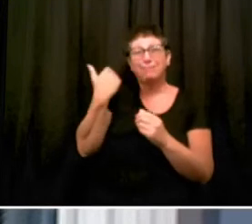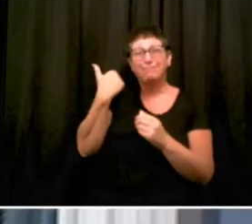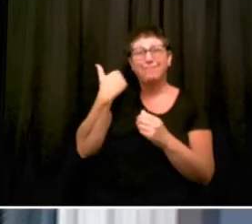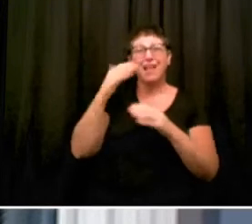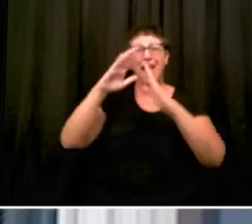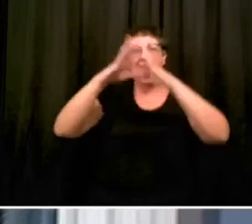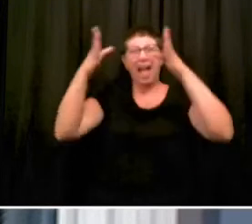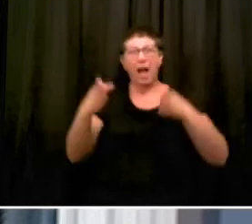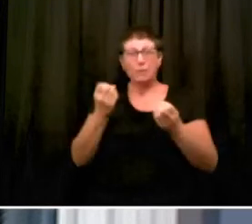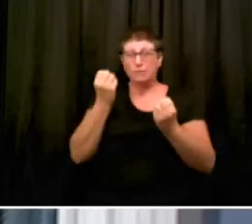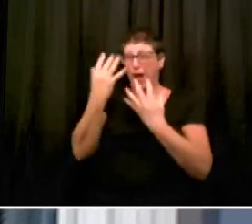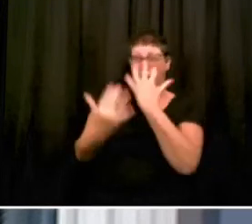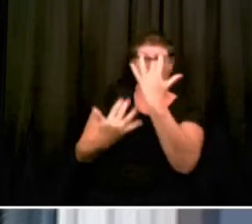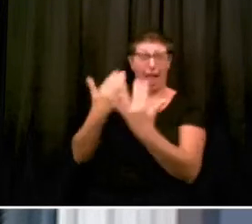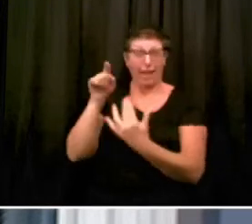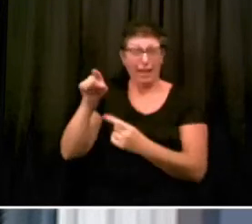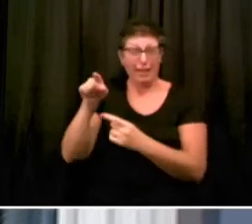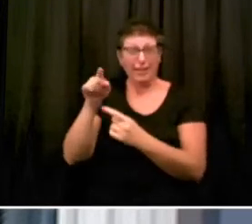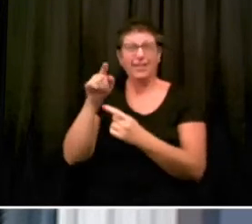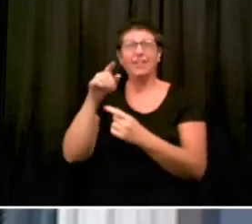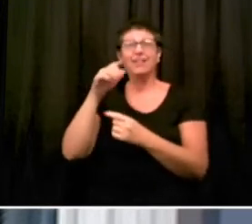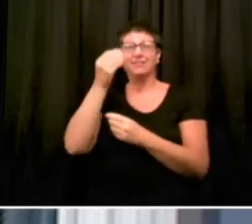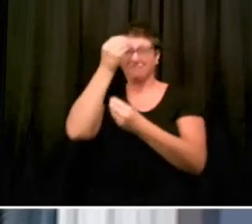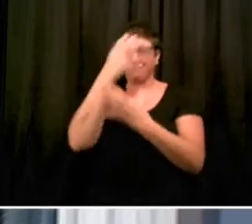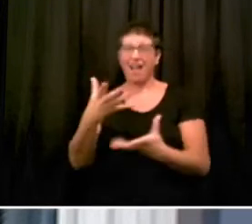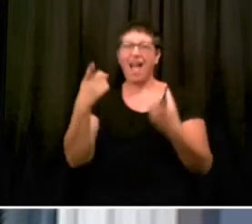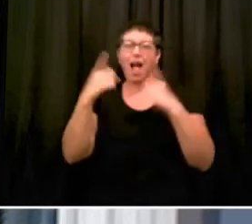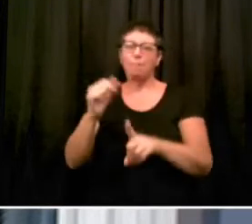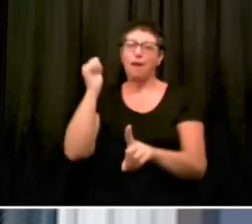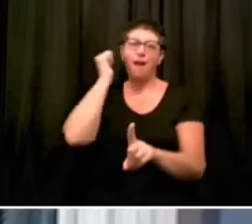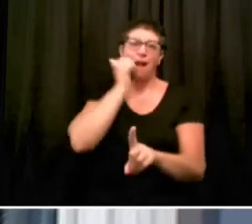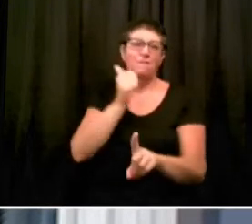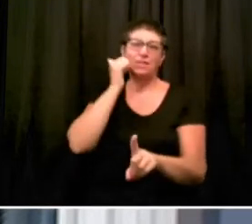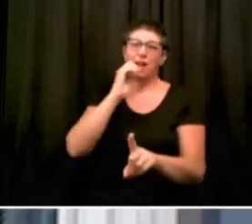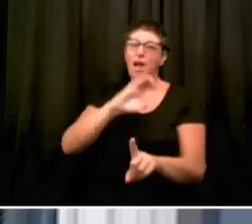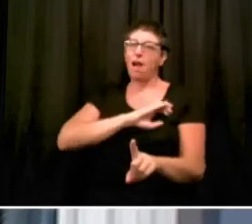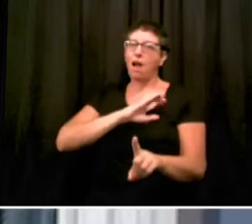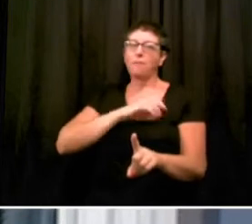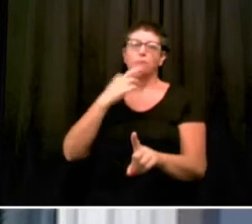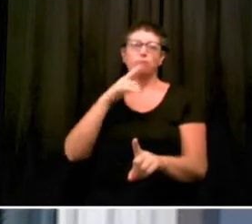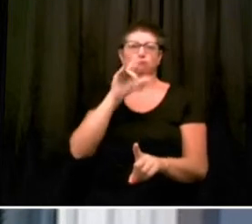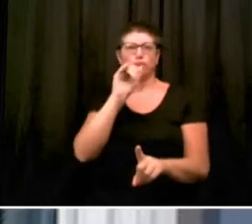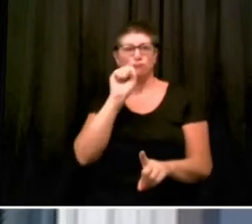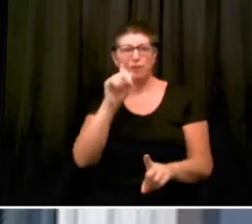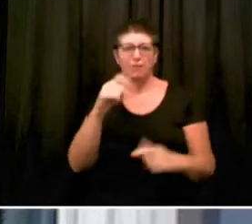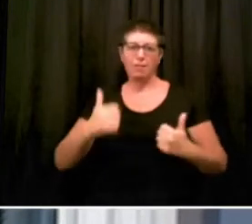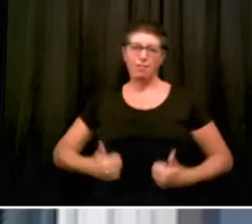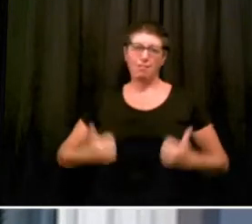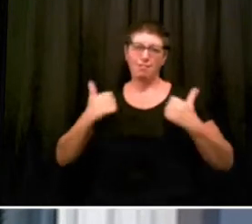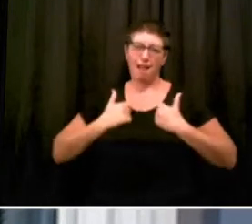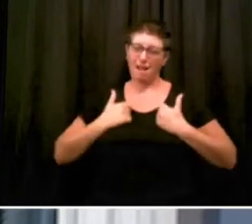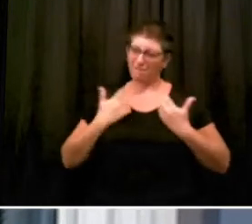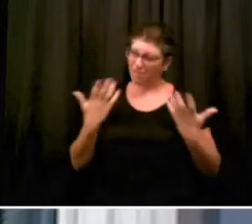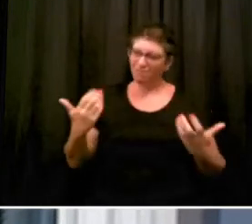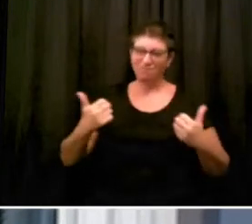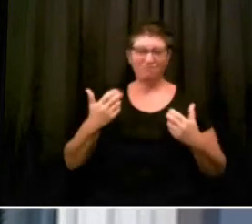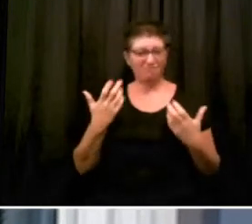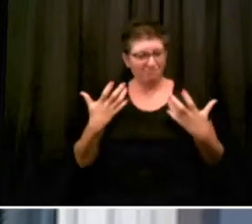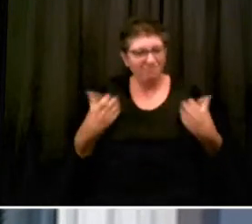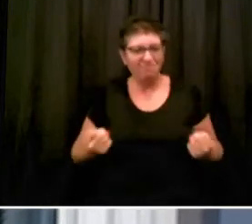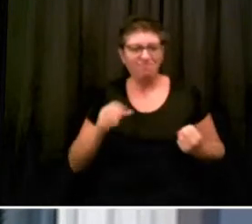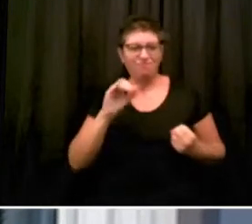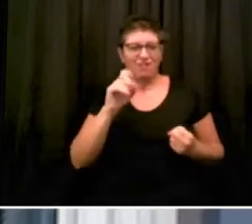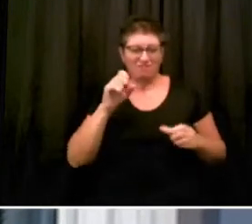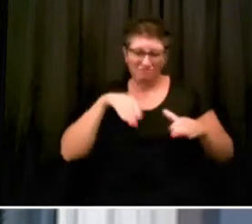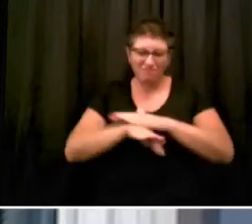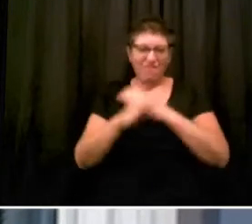running through the streets of the city lately and chasing down people with guns. That's a fact.